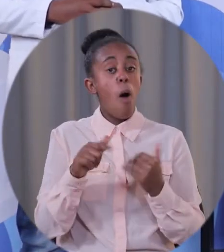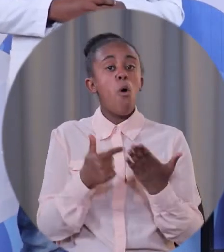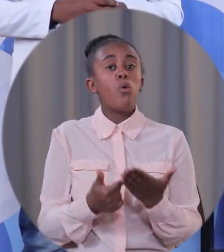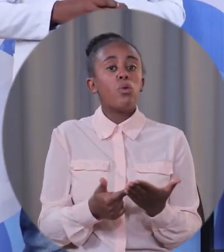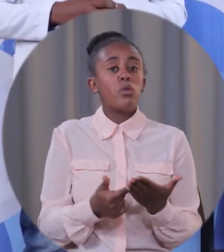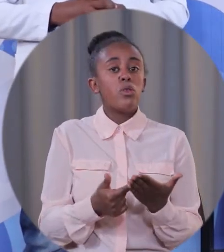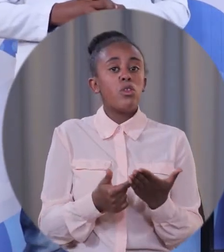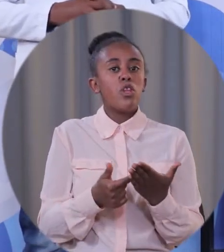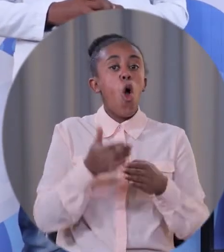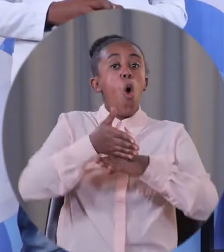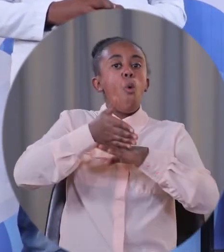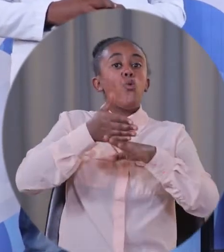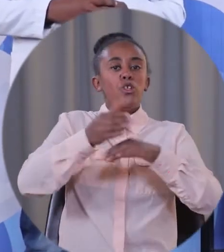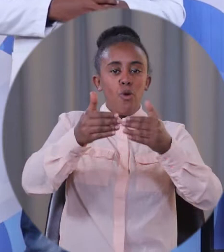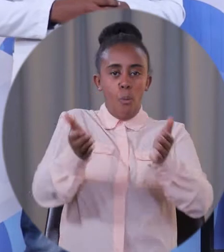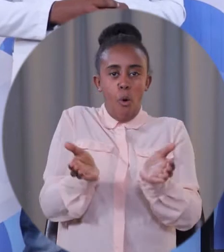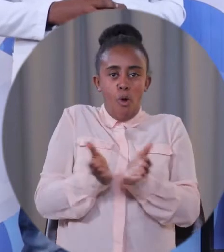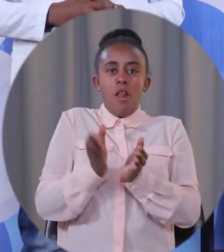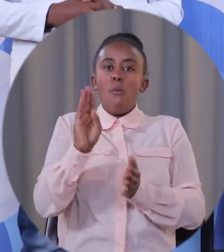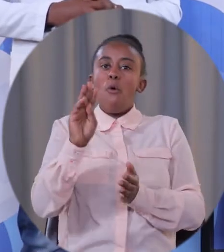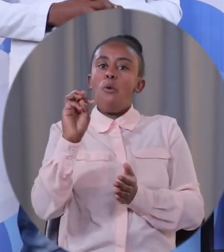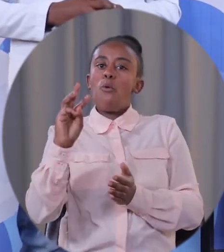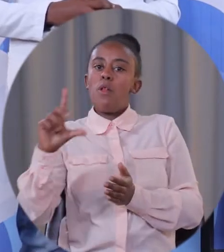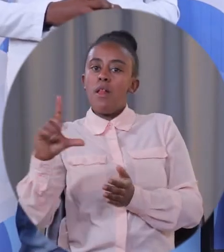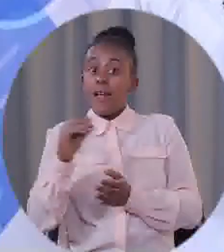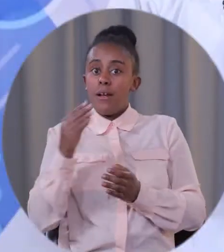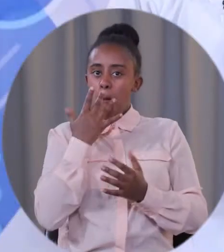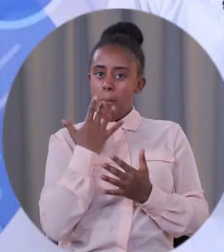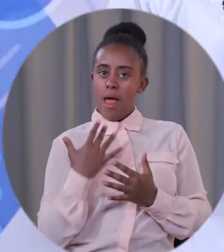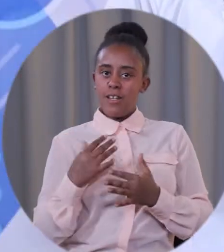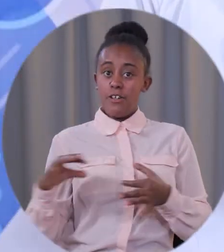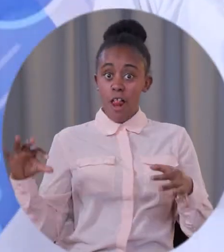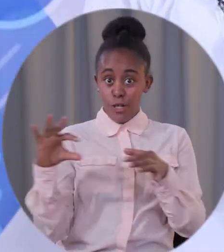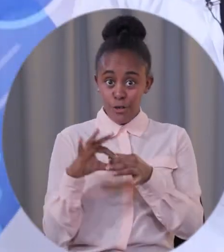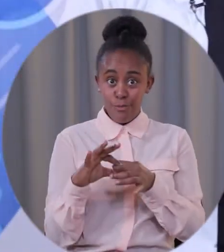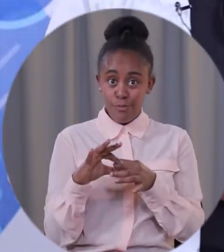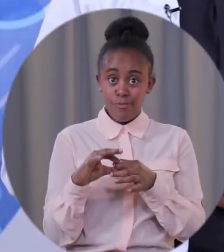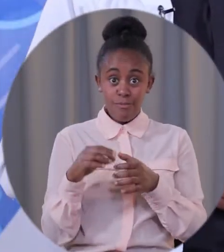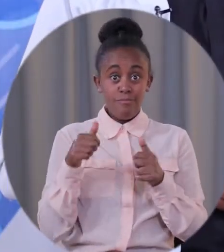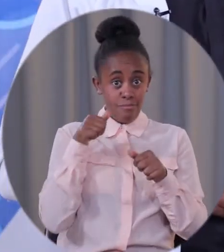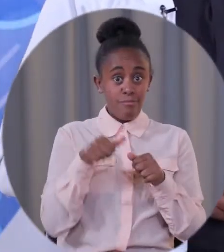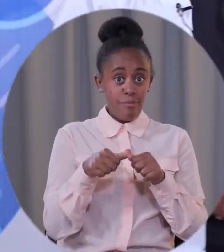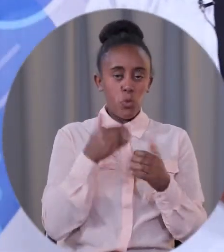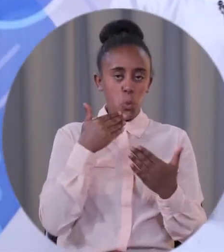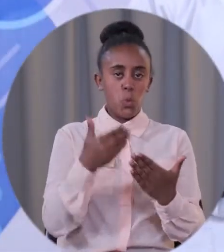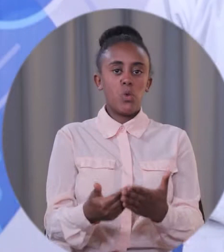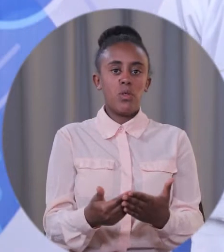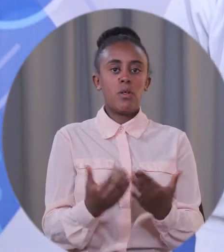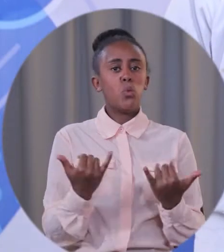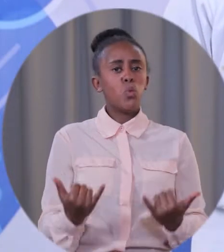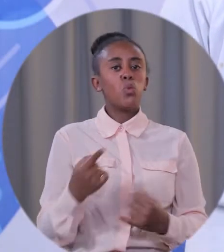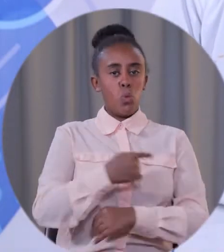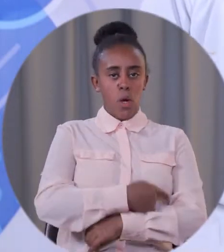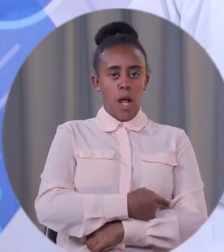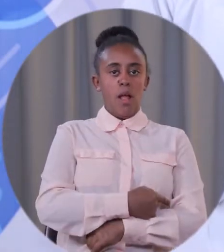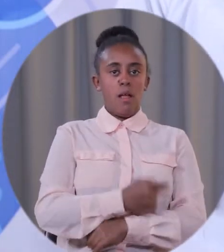about the wooden bowl and the blood relationship? Good. Today, we are going